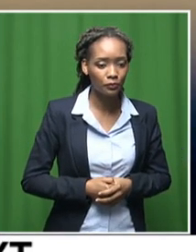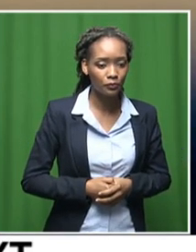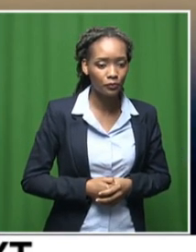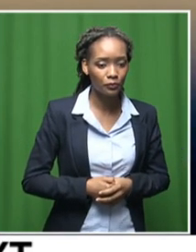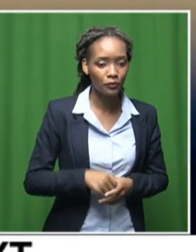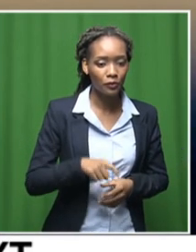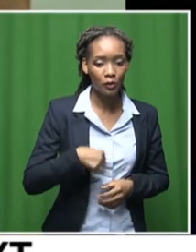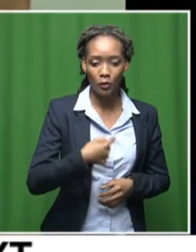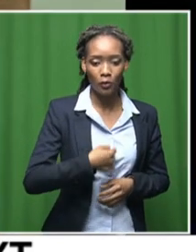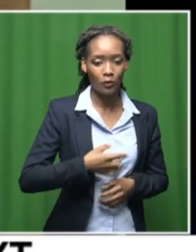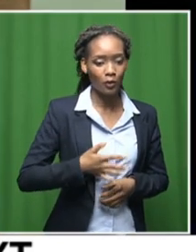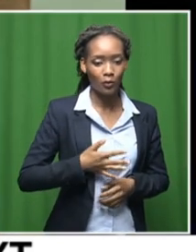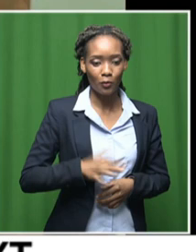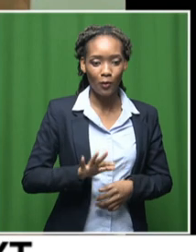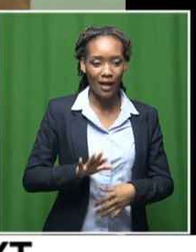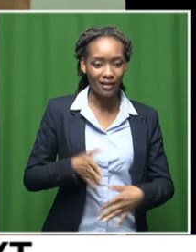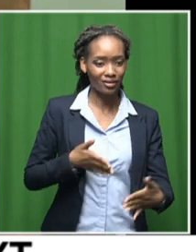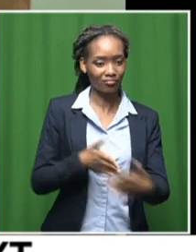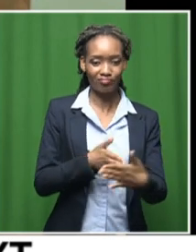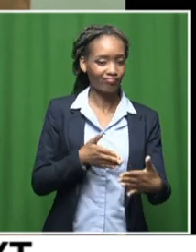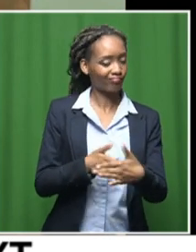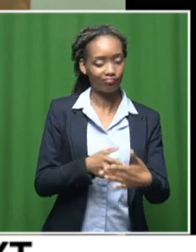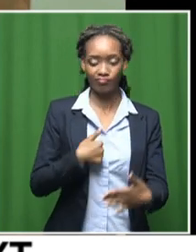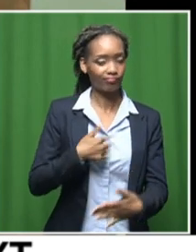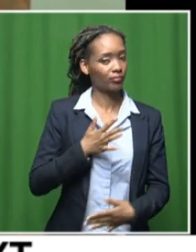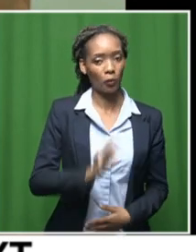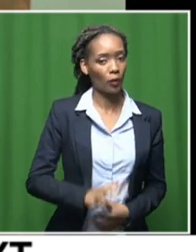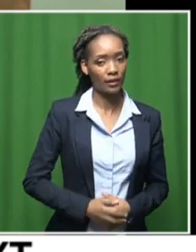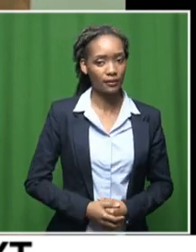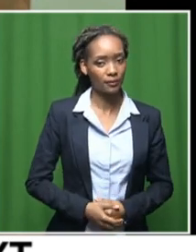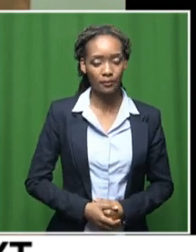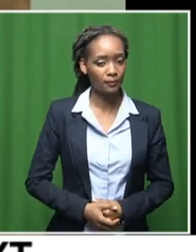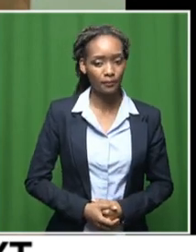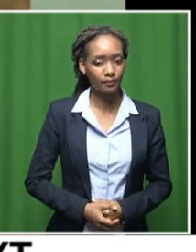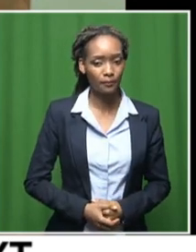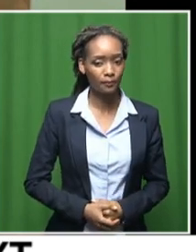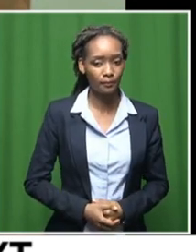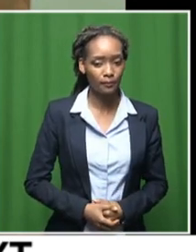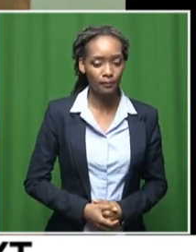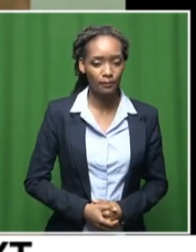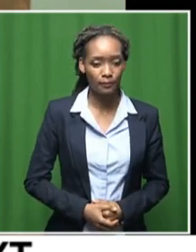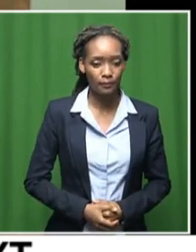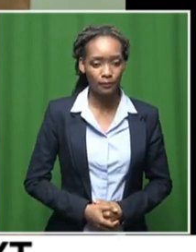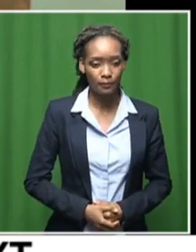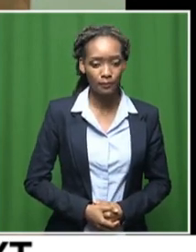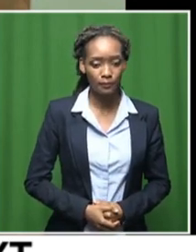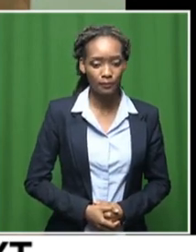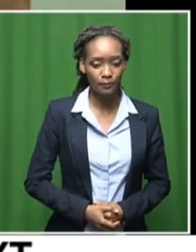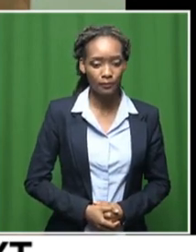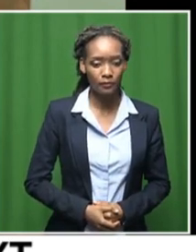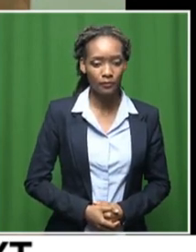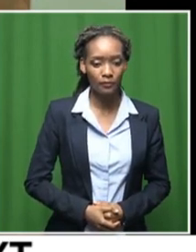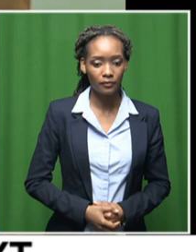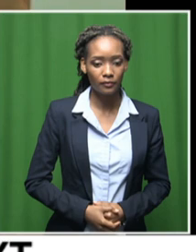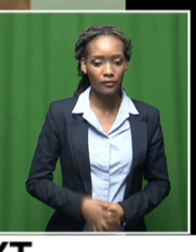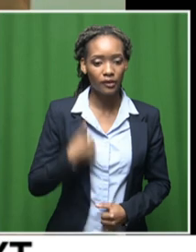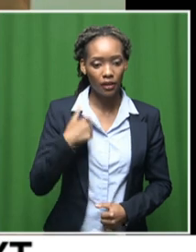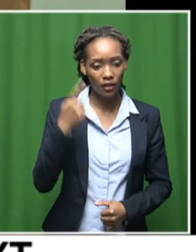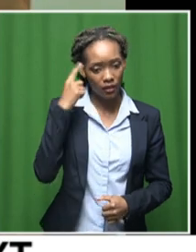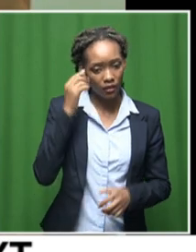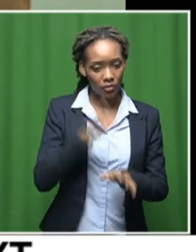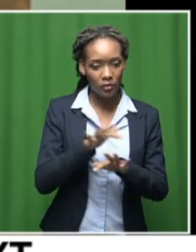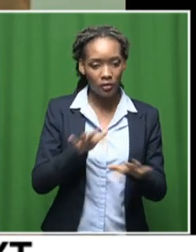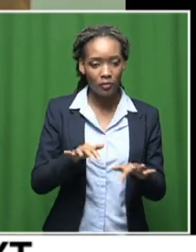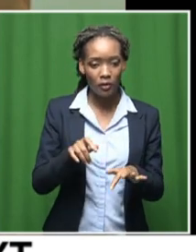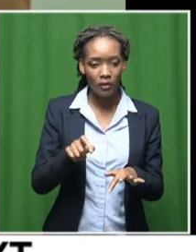that everybody knows us about, especially from the TV shows that we do. I think, you know, people need to see the other side and see what we are all about.